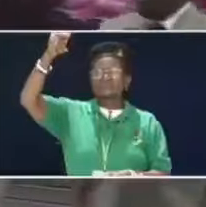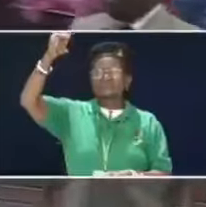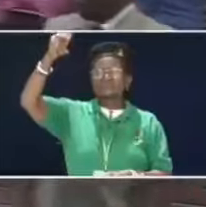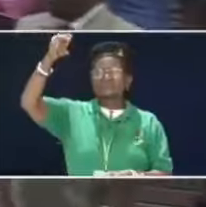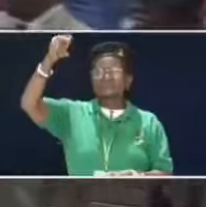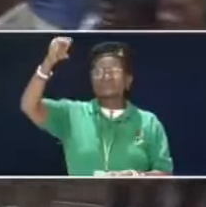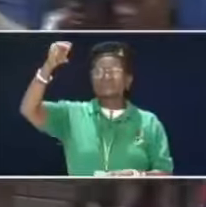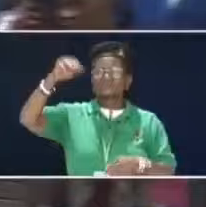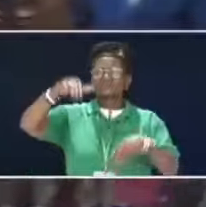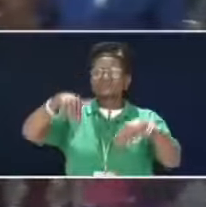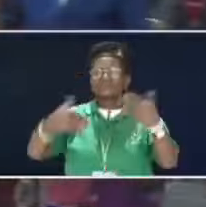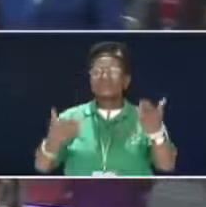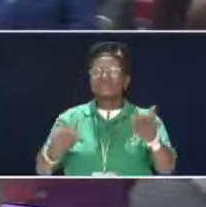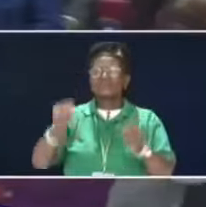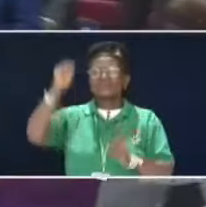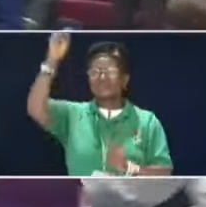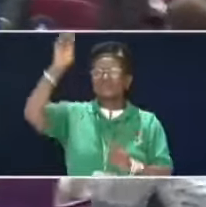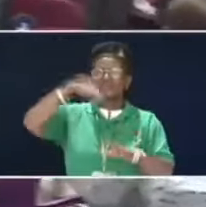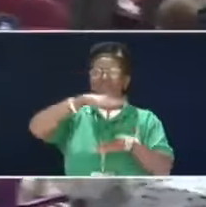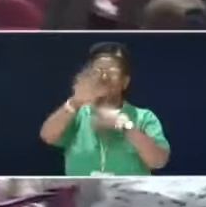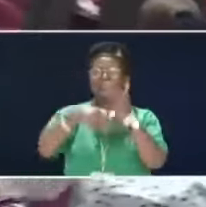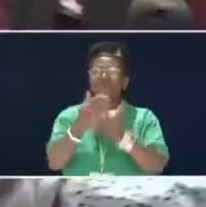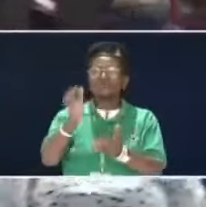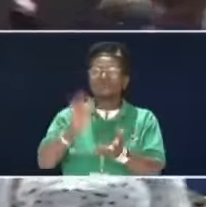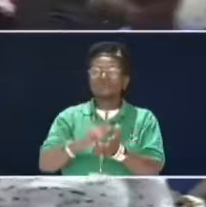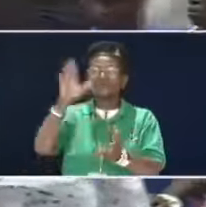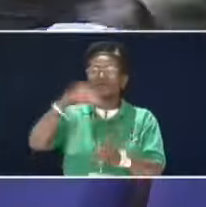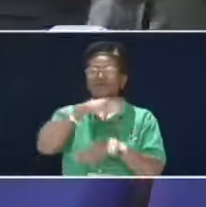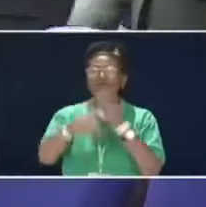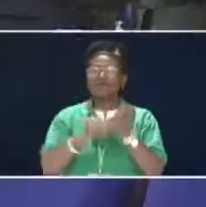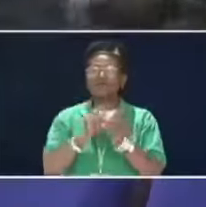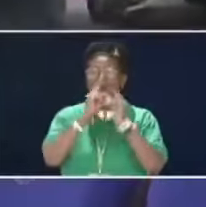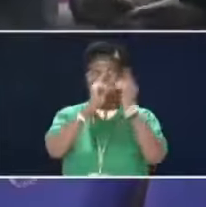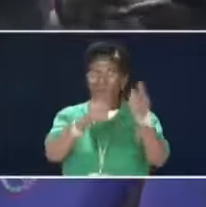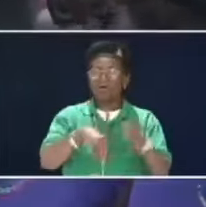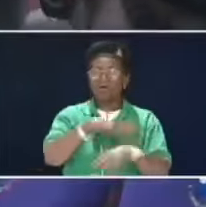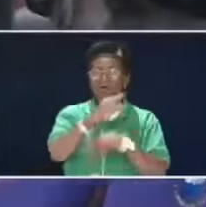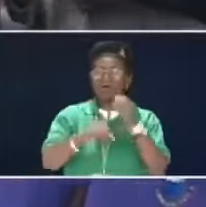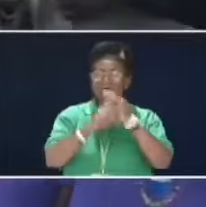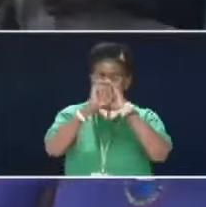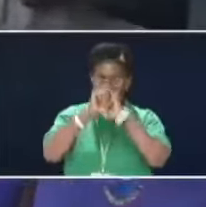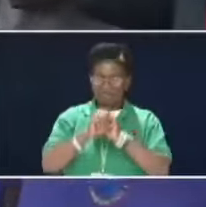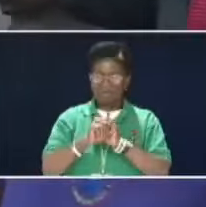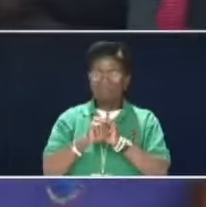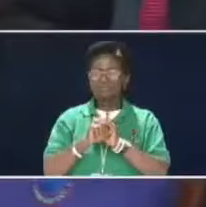Give Him all glory, all honor, all adoration.